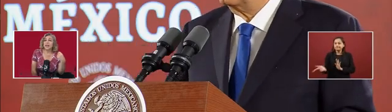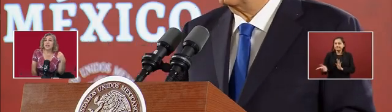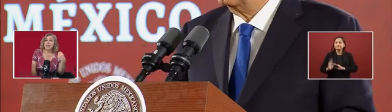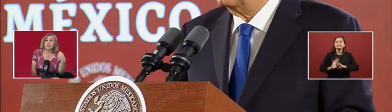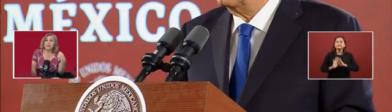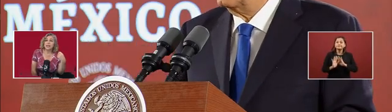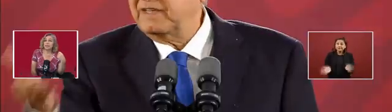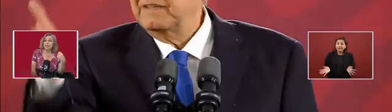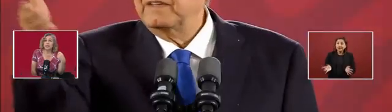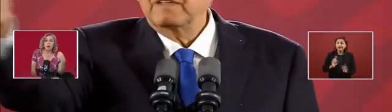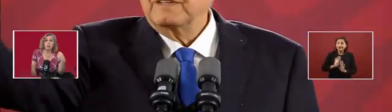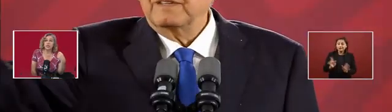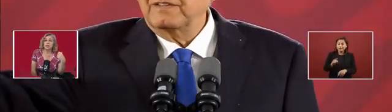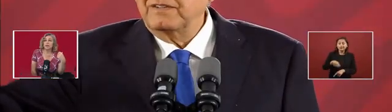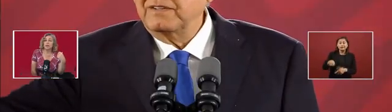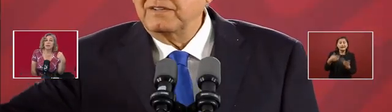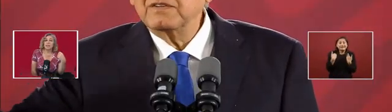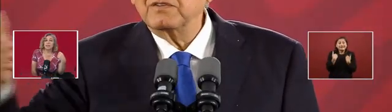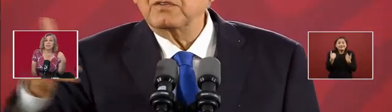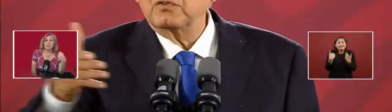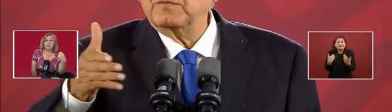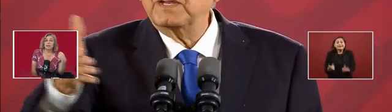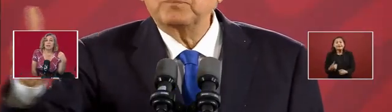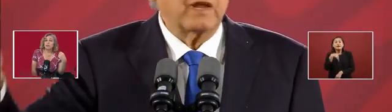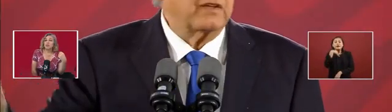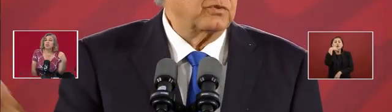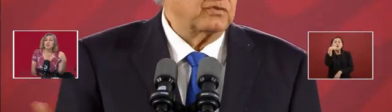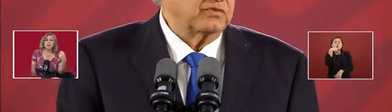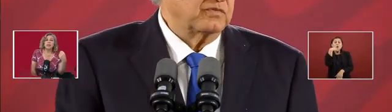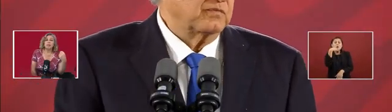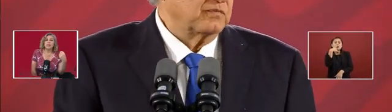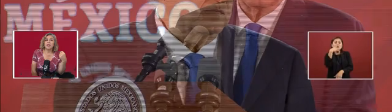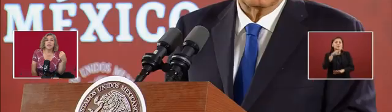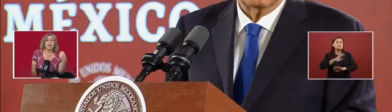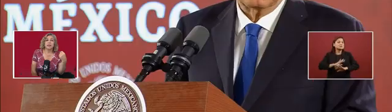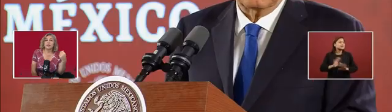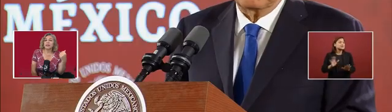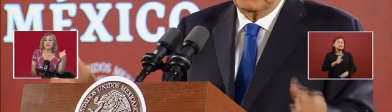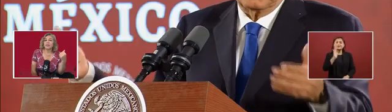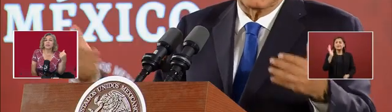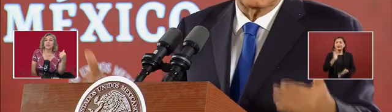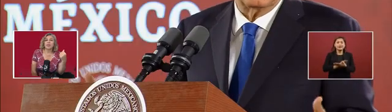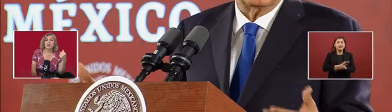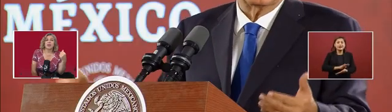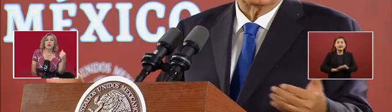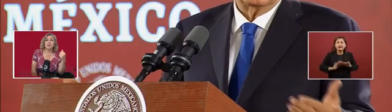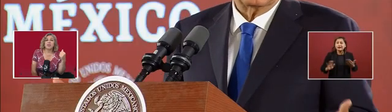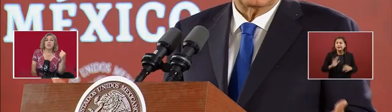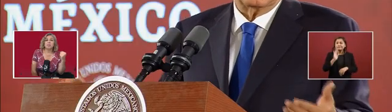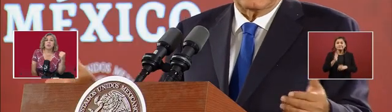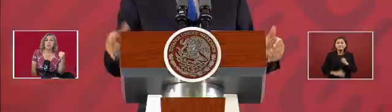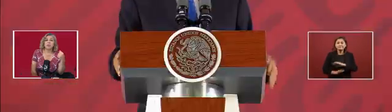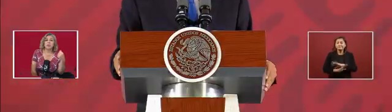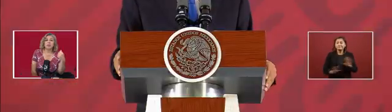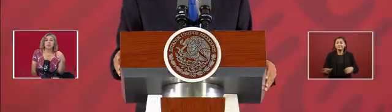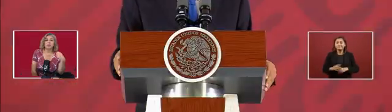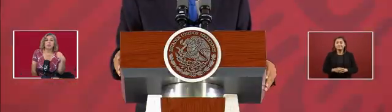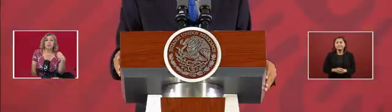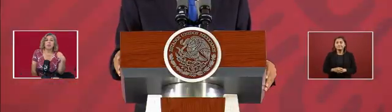the judicial branch power from the outside. This was done before